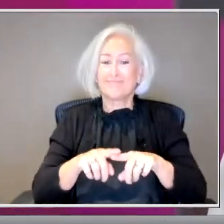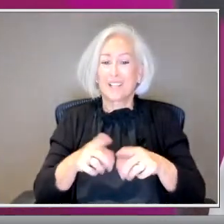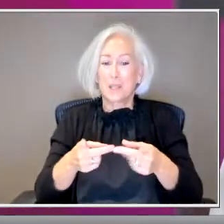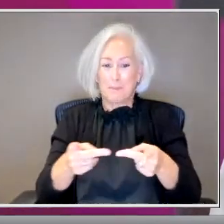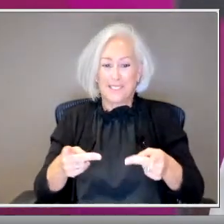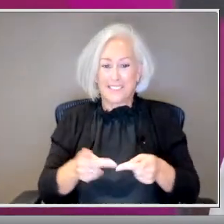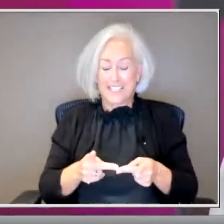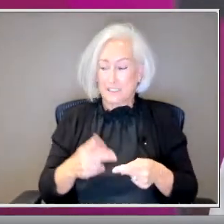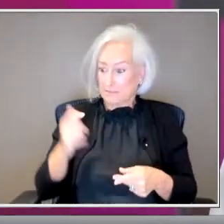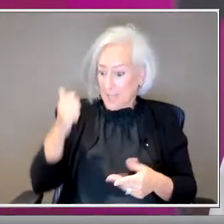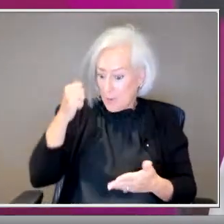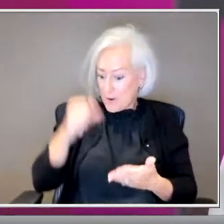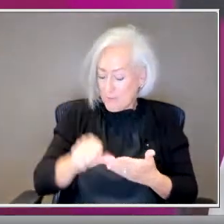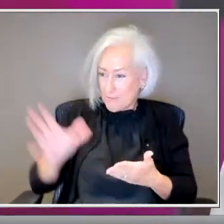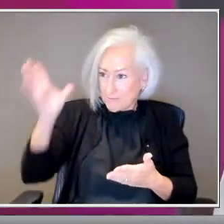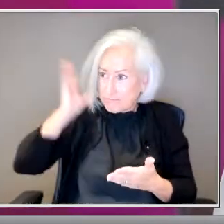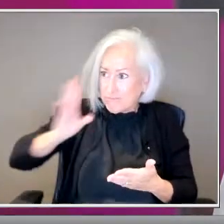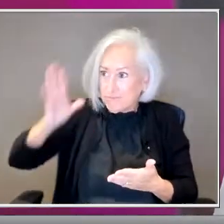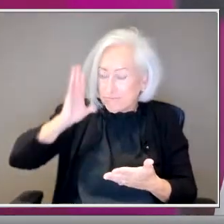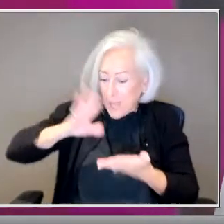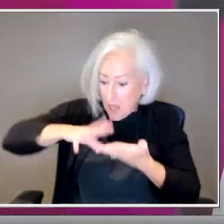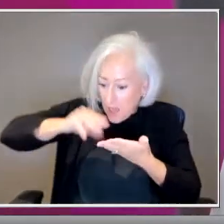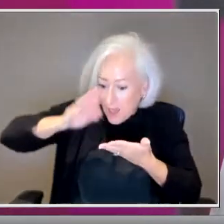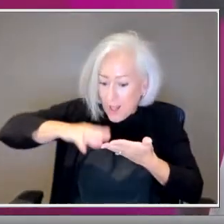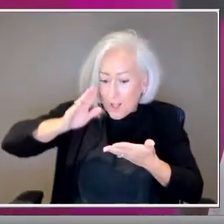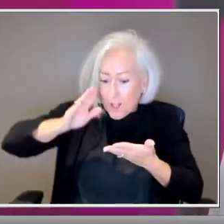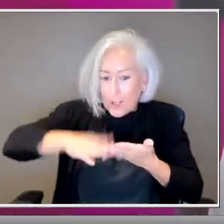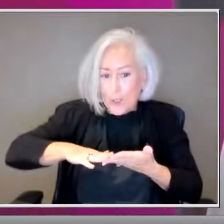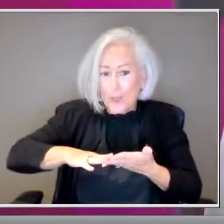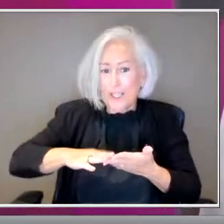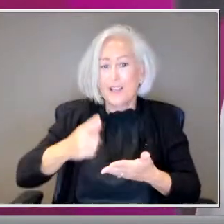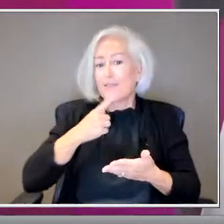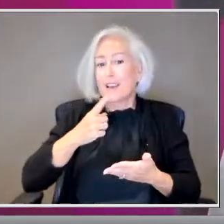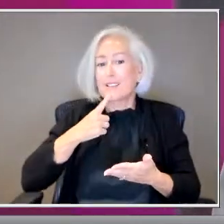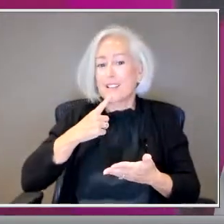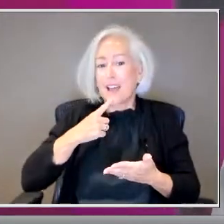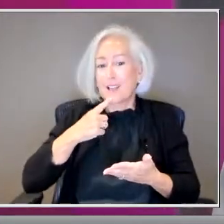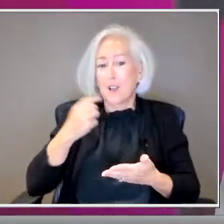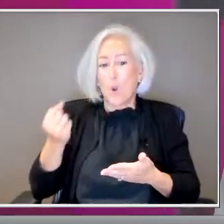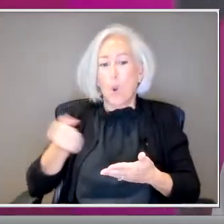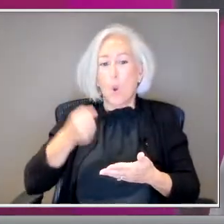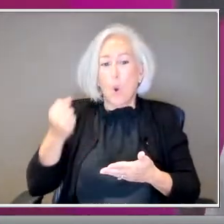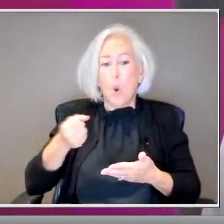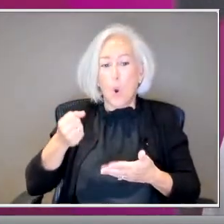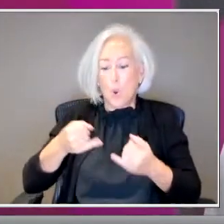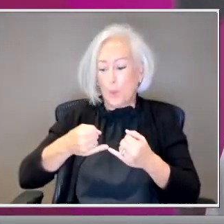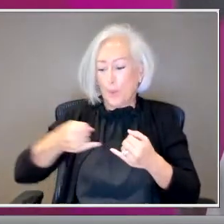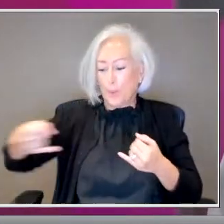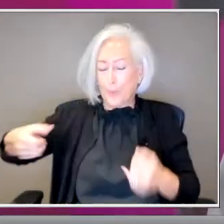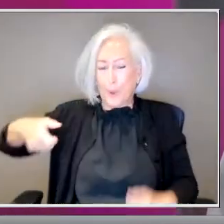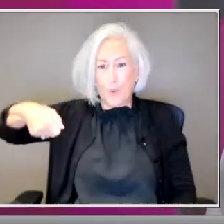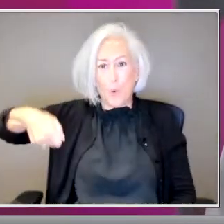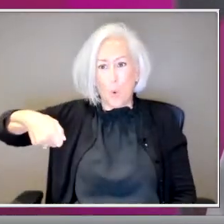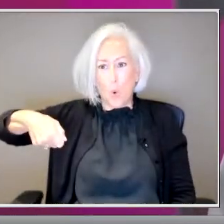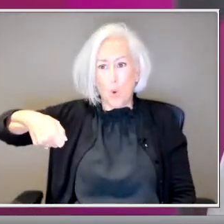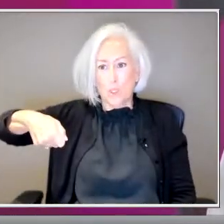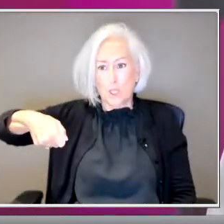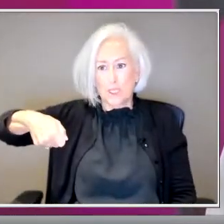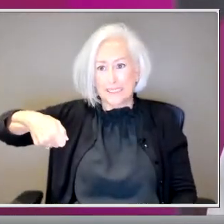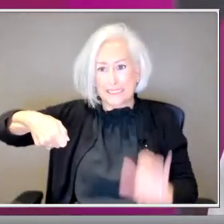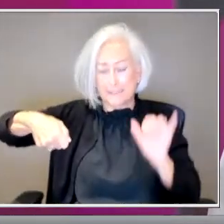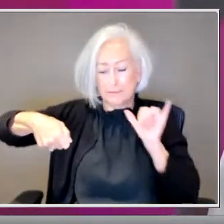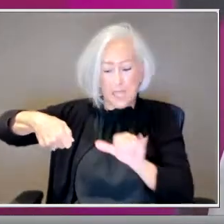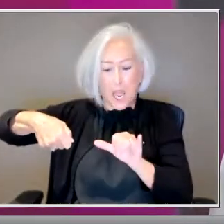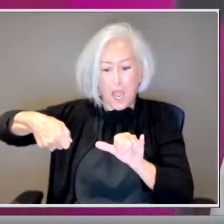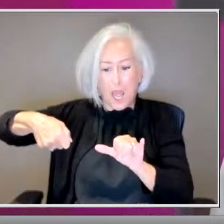procedures early in training, and you get asked to hold a catheter in a certain position for minutes at a time, and it can become really challenging. But your hand muscles